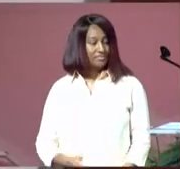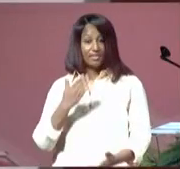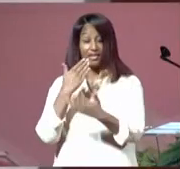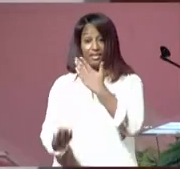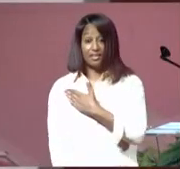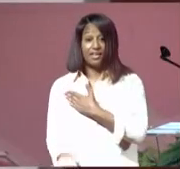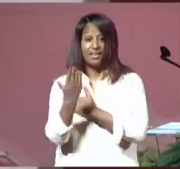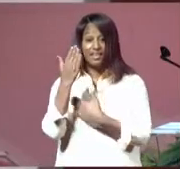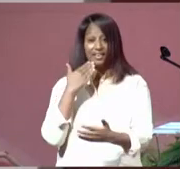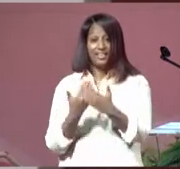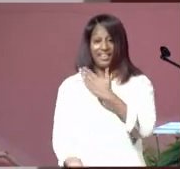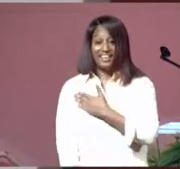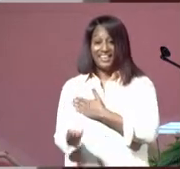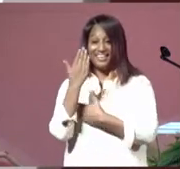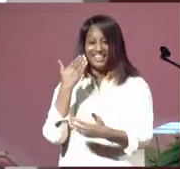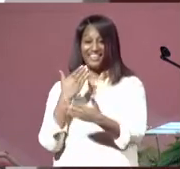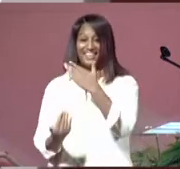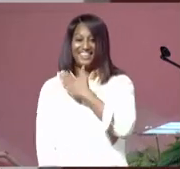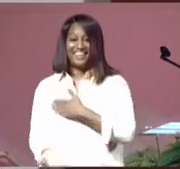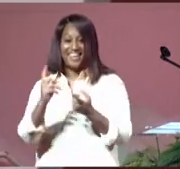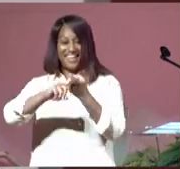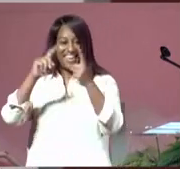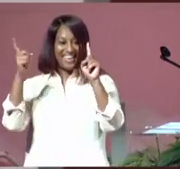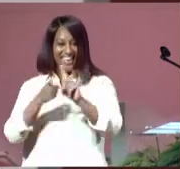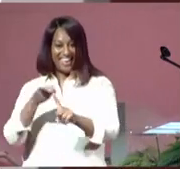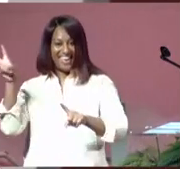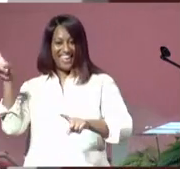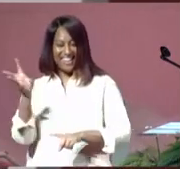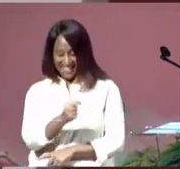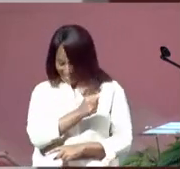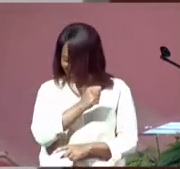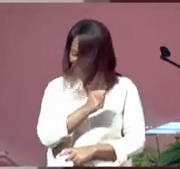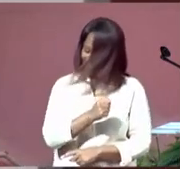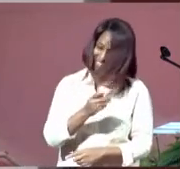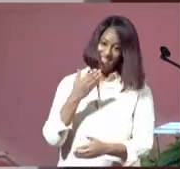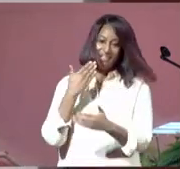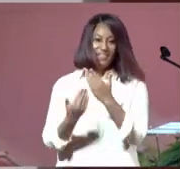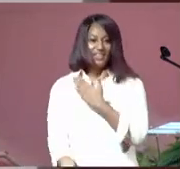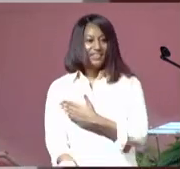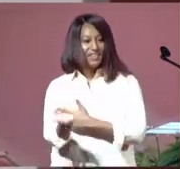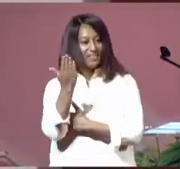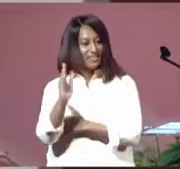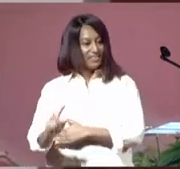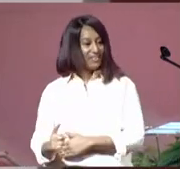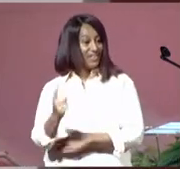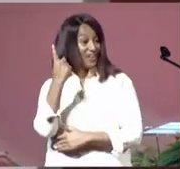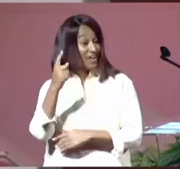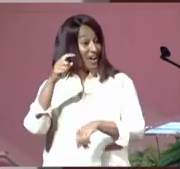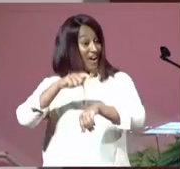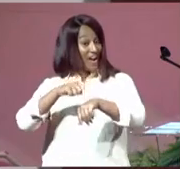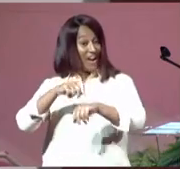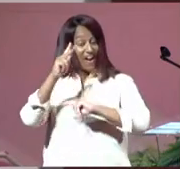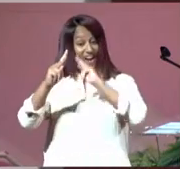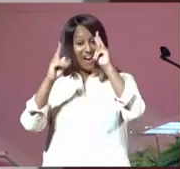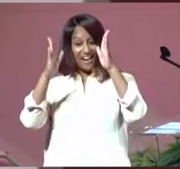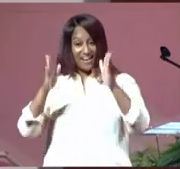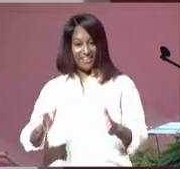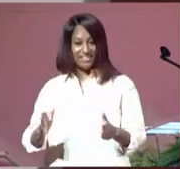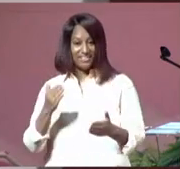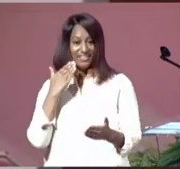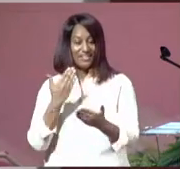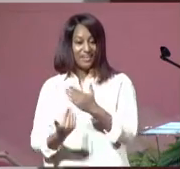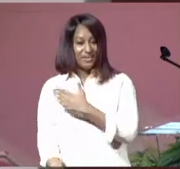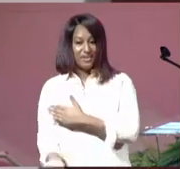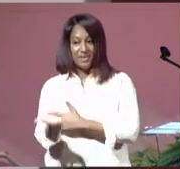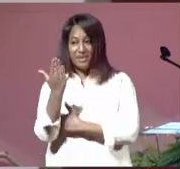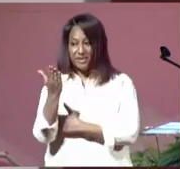Good morning, good morning, good morning, Friendship West. Good morning to our first-time visitors. Good morning to those